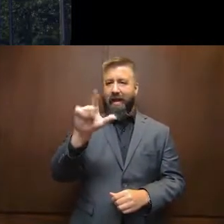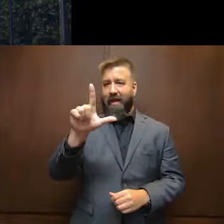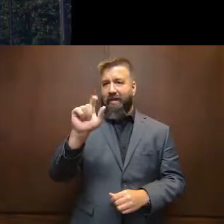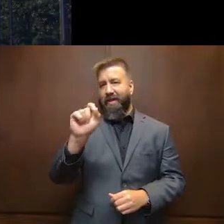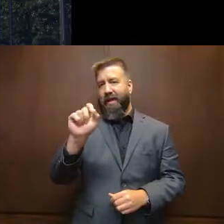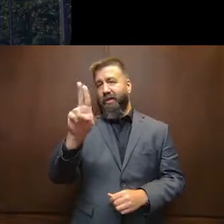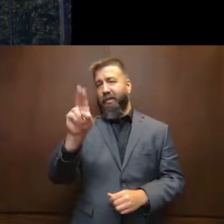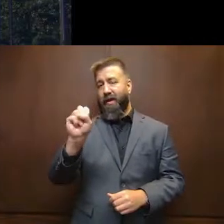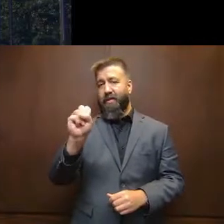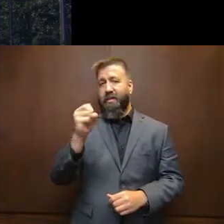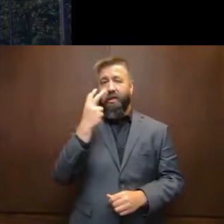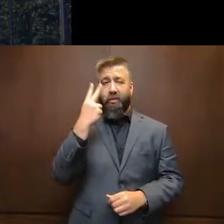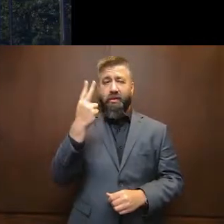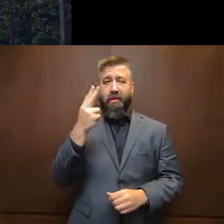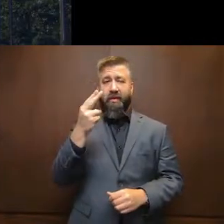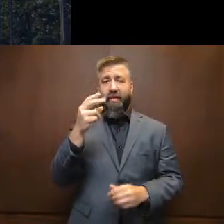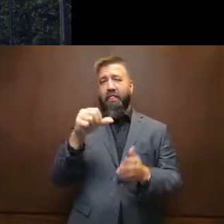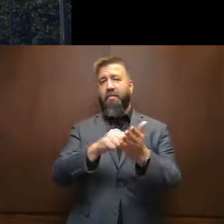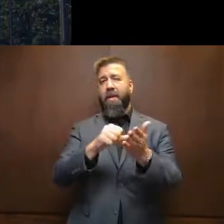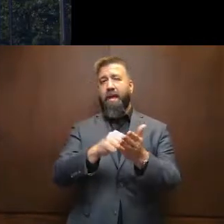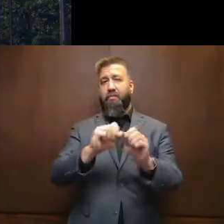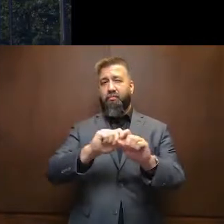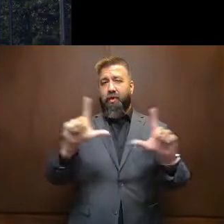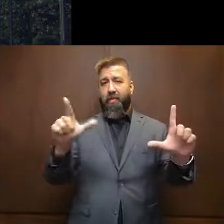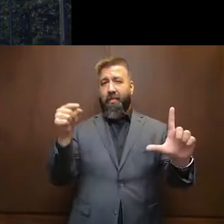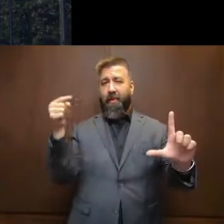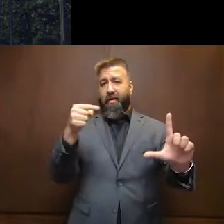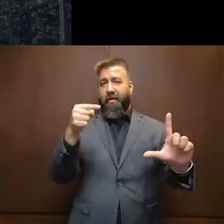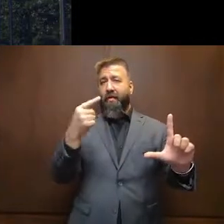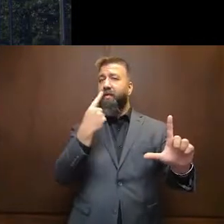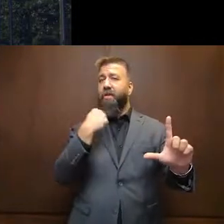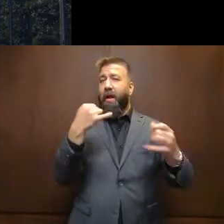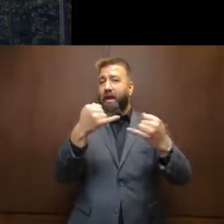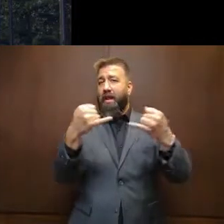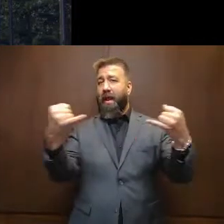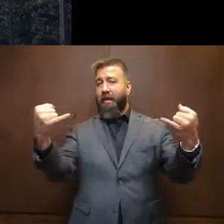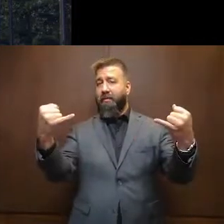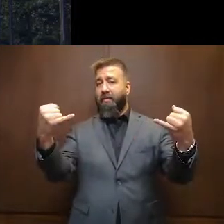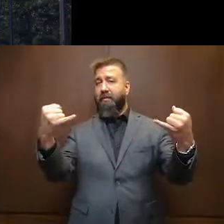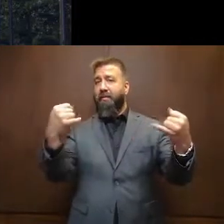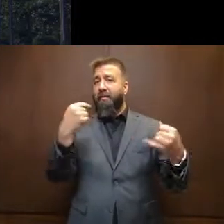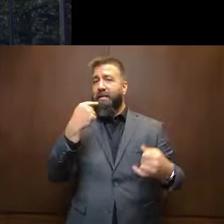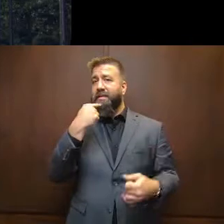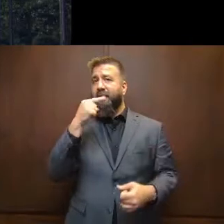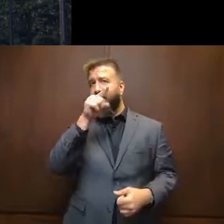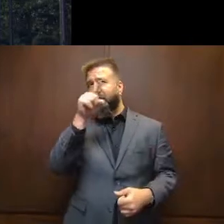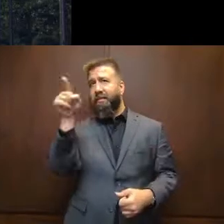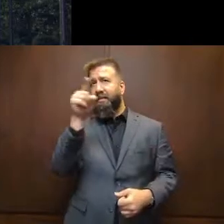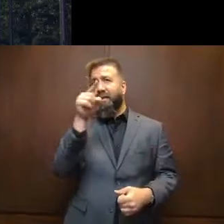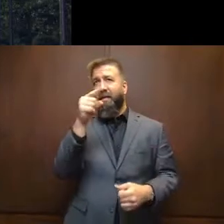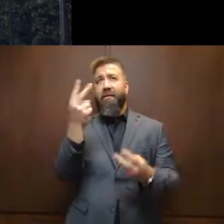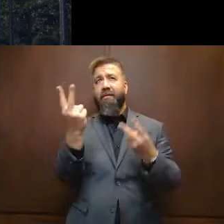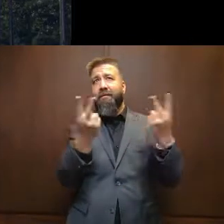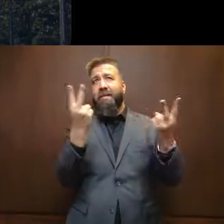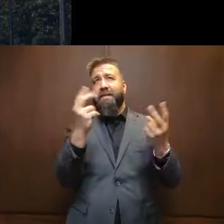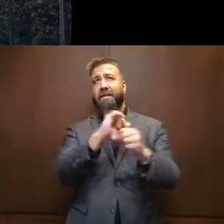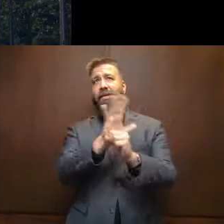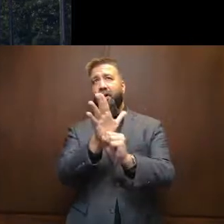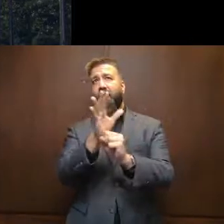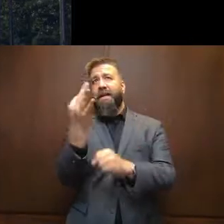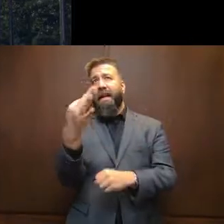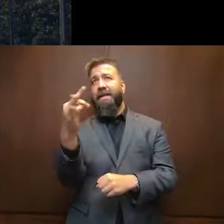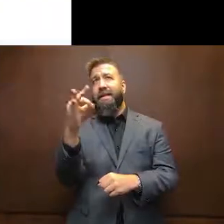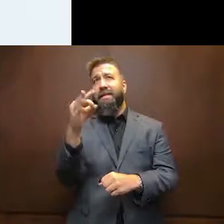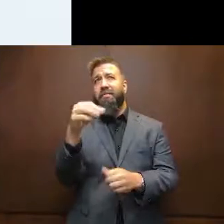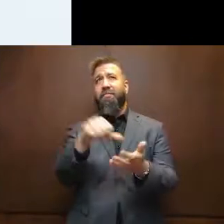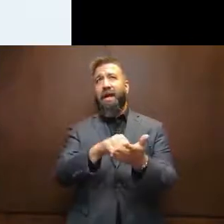CLAIR.il.us, you will see the page that has been brought up. The red line across the top where it says visit the COVID-19 page, you're going to click on